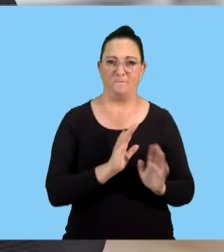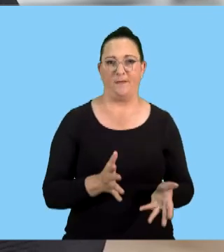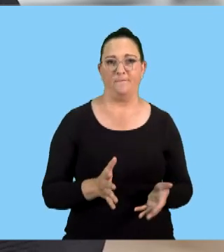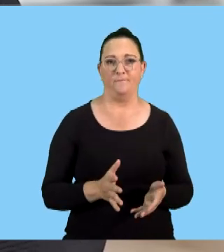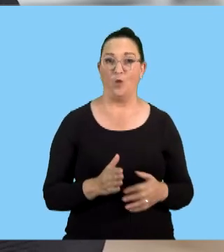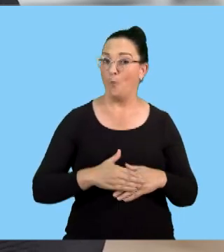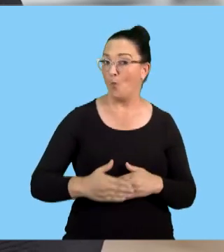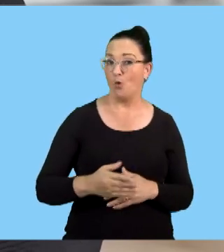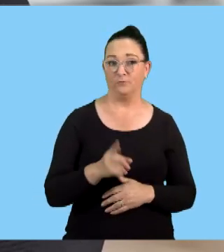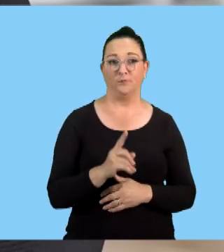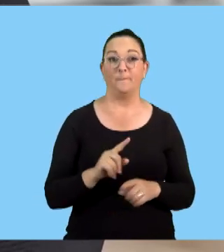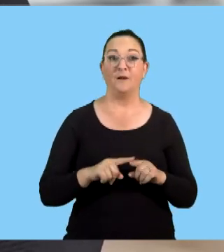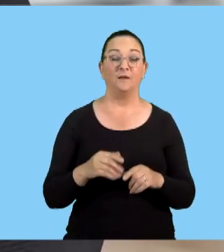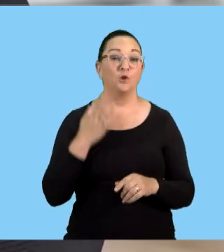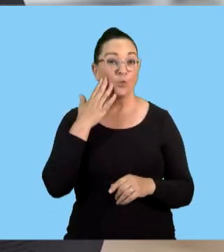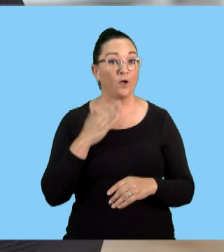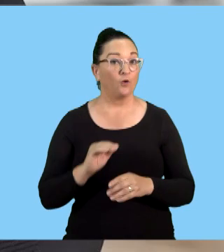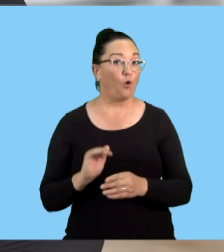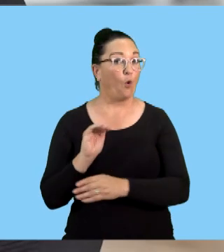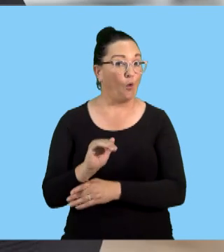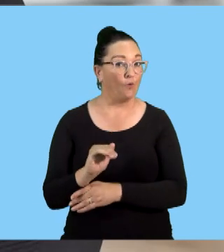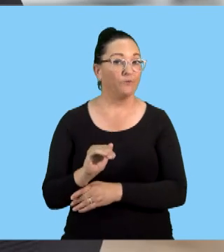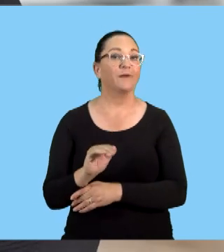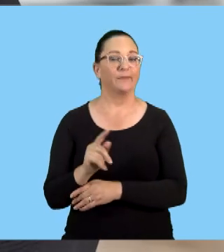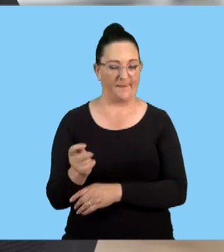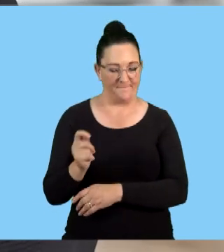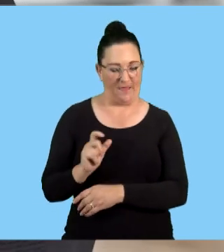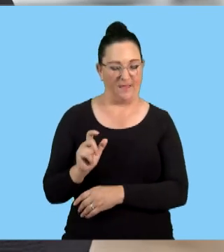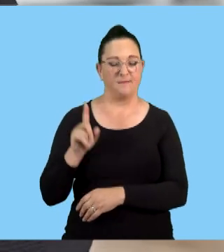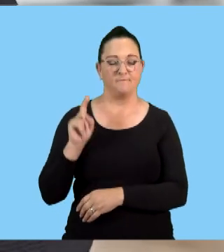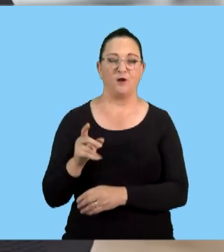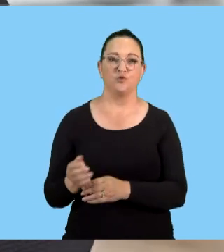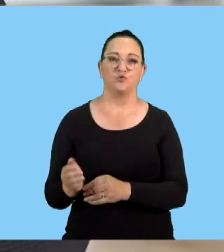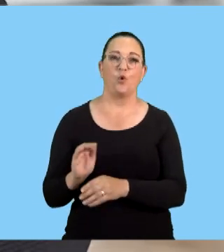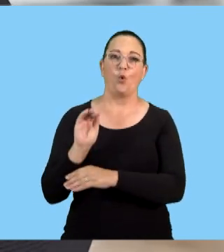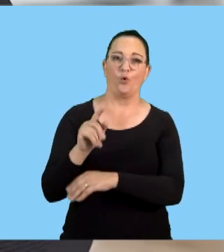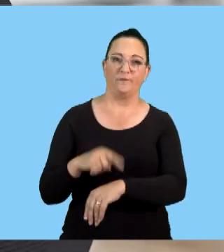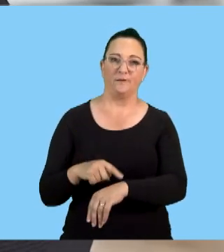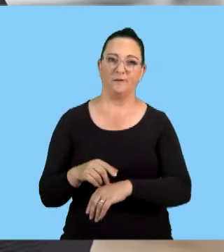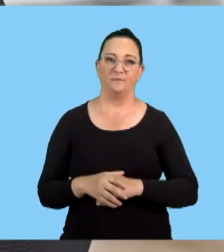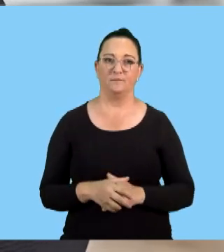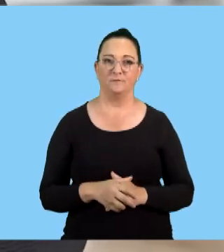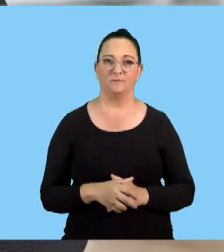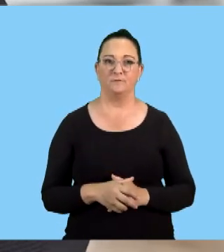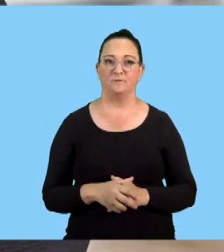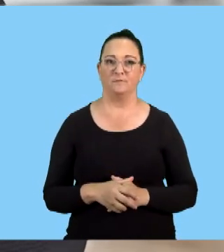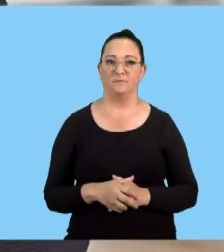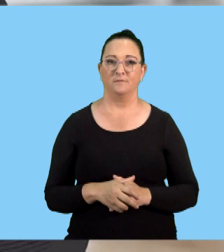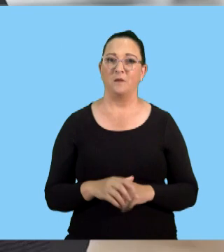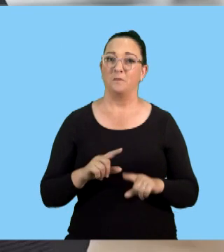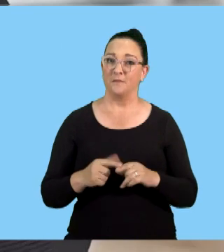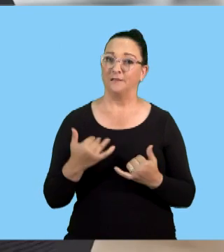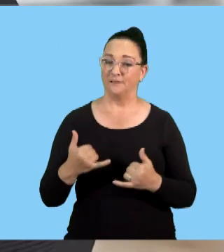However, it will state that if you're going to work for more than 45 hours, that should be overtime, and you need to be paid for that overtime. But also, there's